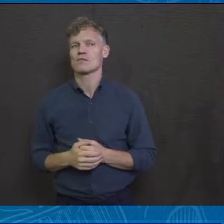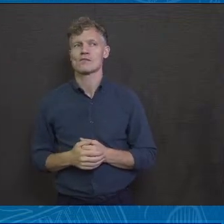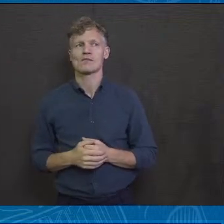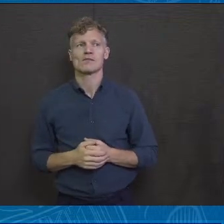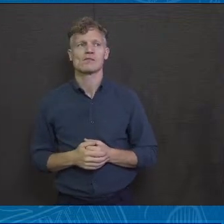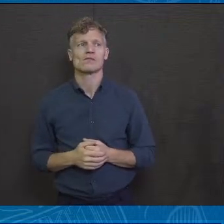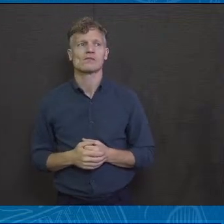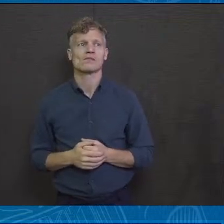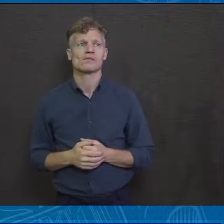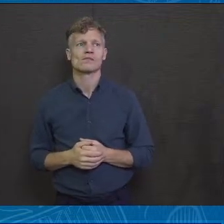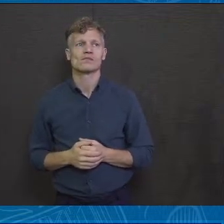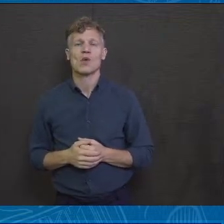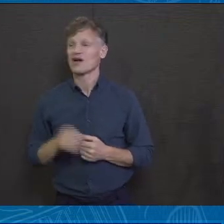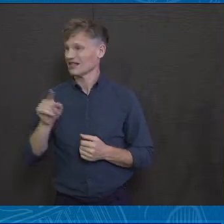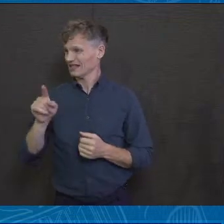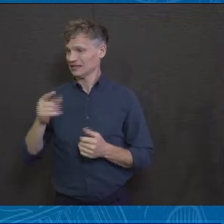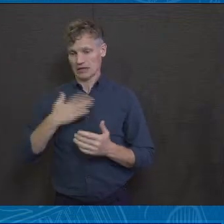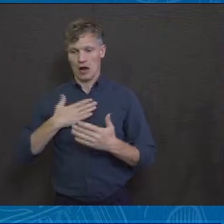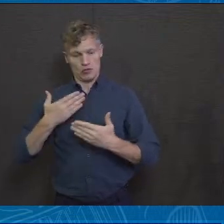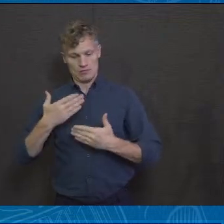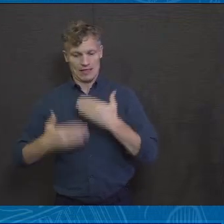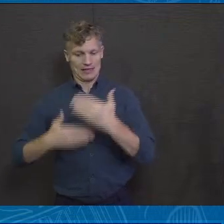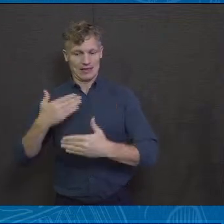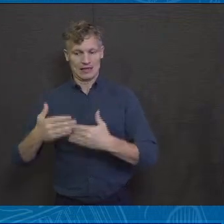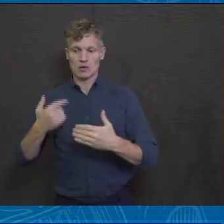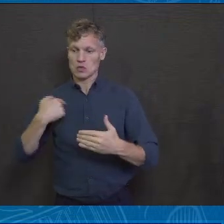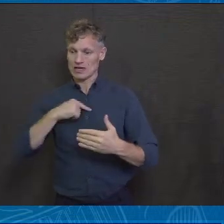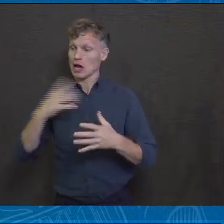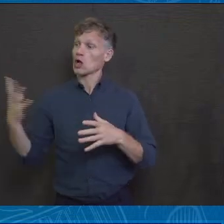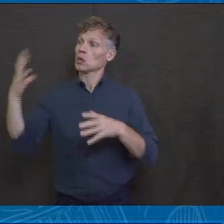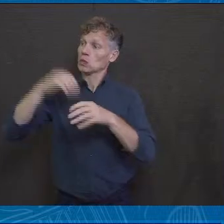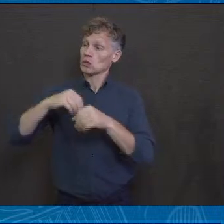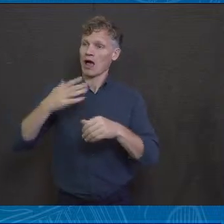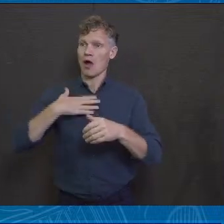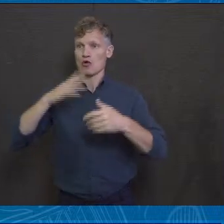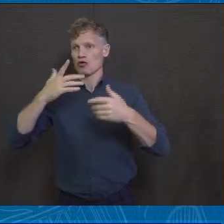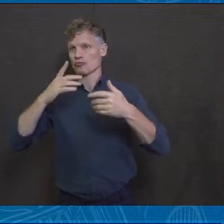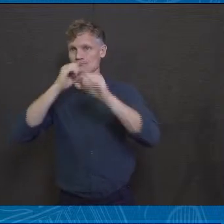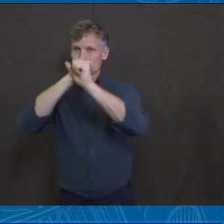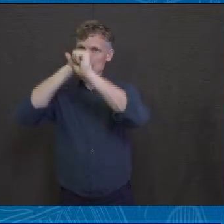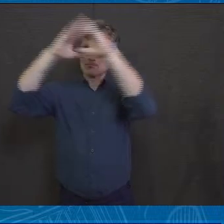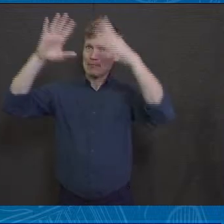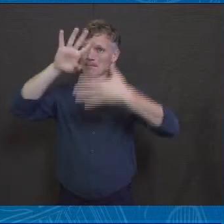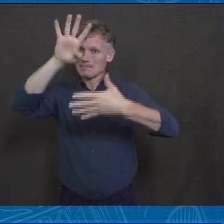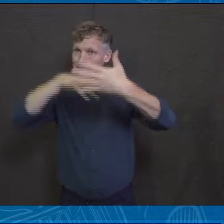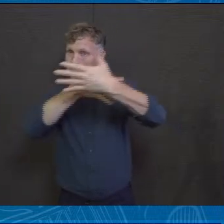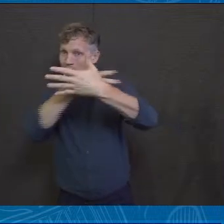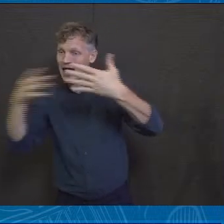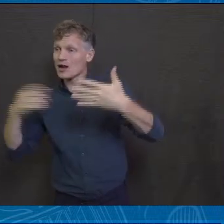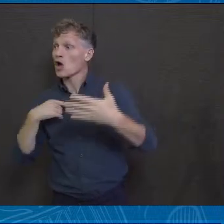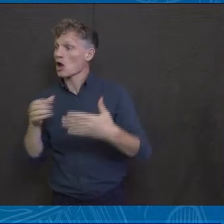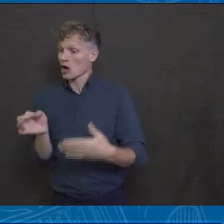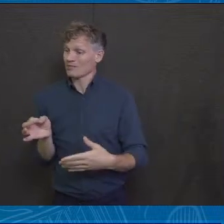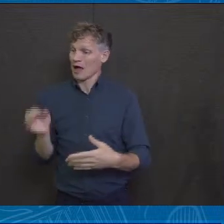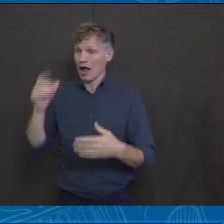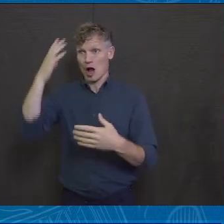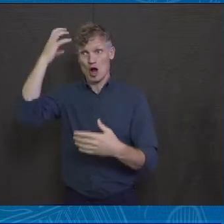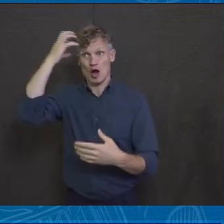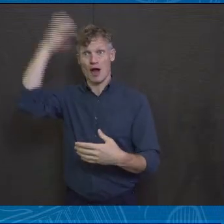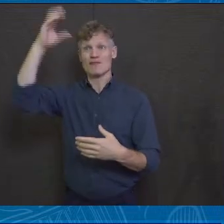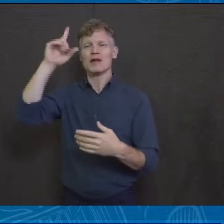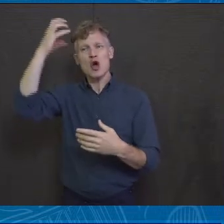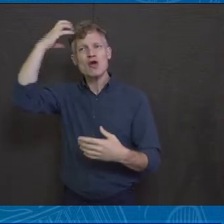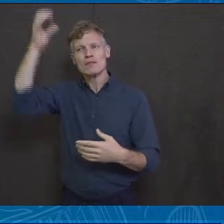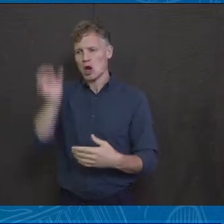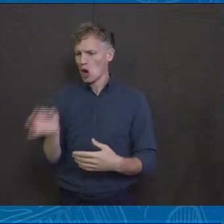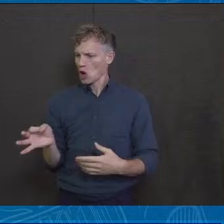method, and we include in our national disaster management plan. The local government must have the budget. They must have